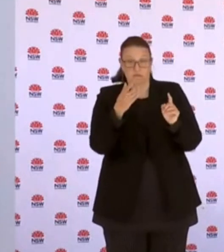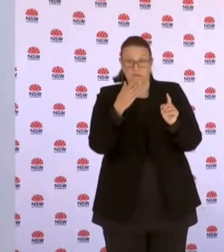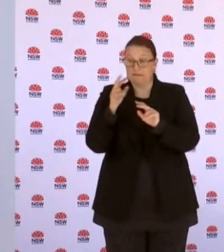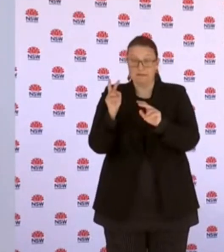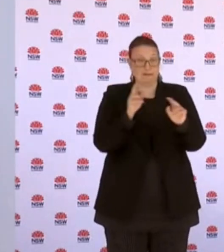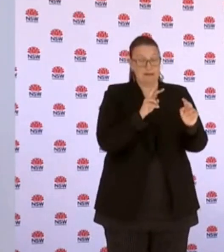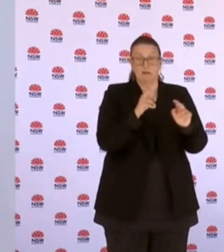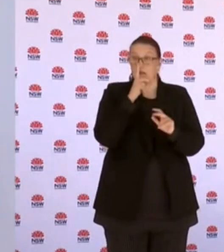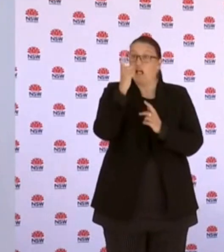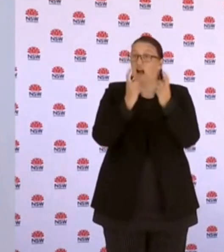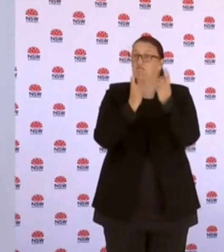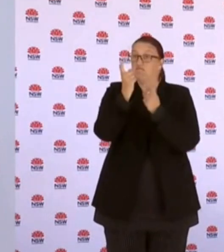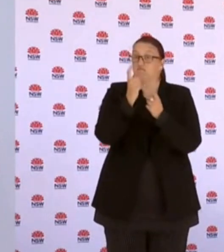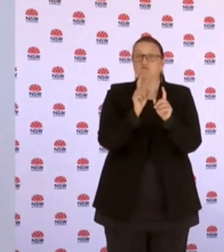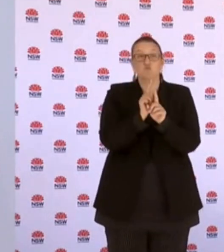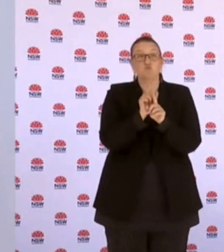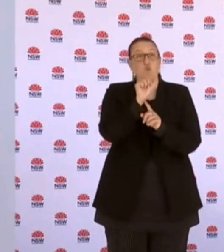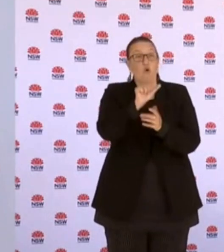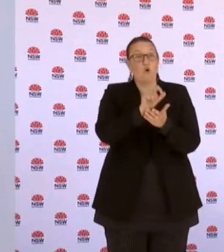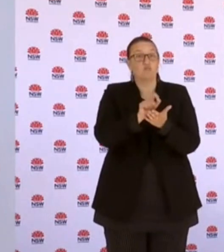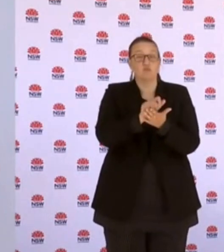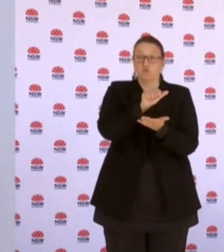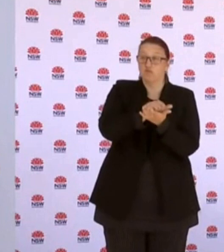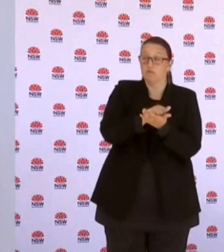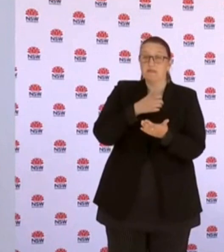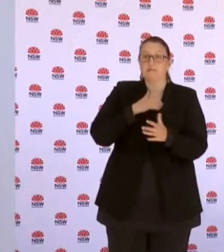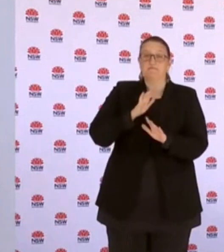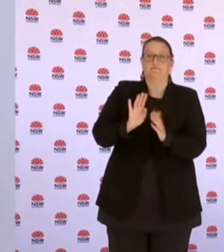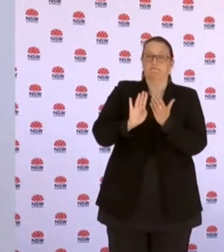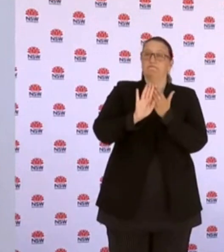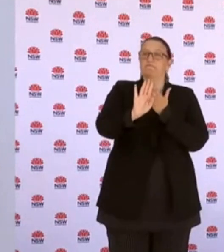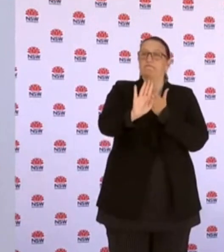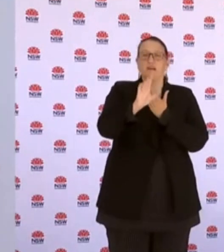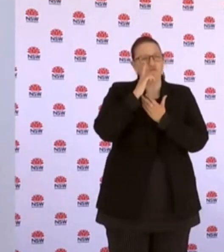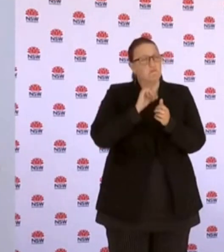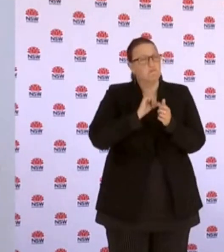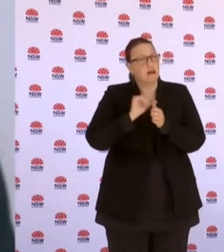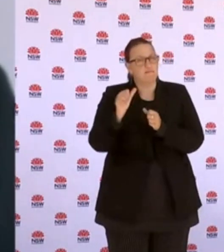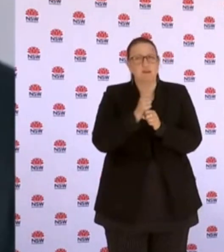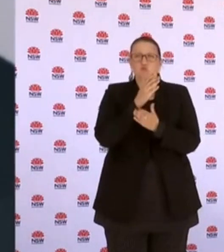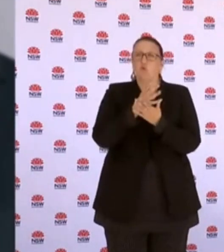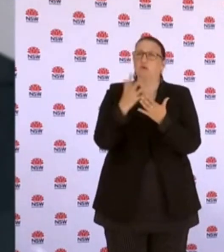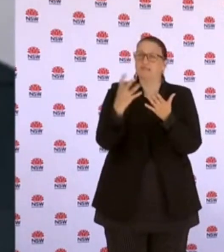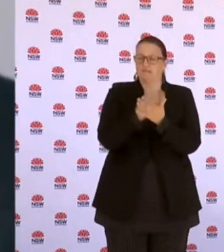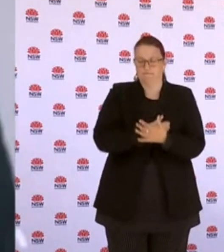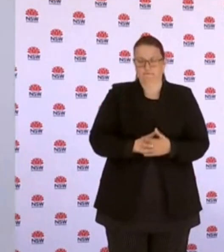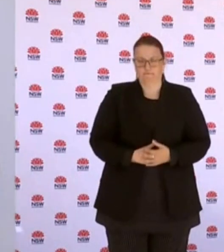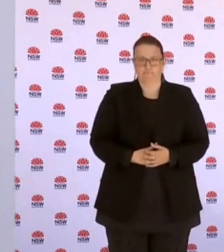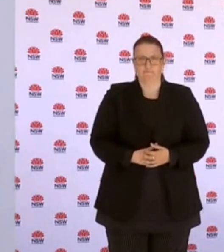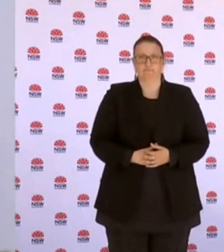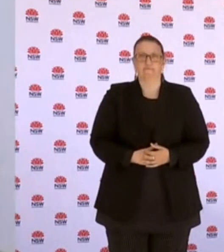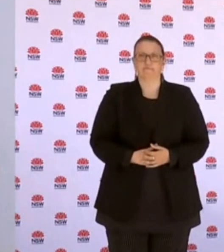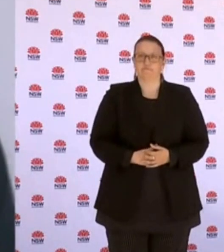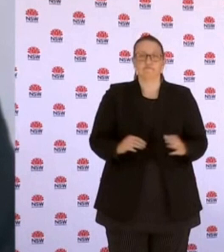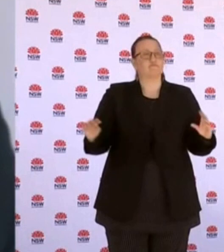risk of people coming into your premises and really try and keep your workplaces very safe at this time. Dr. Chant,